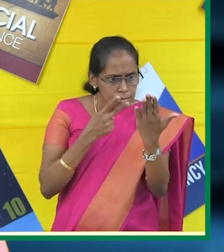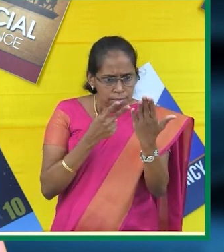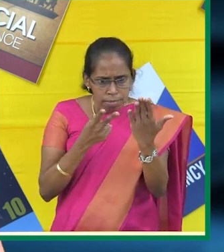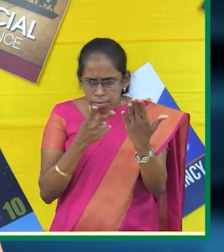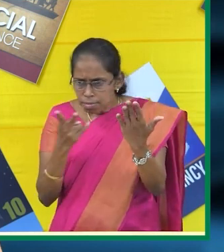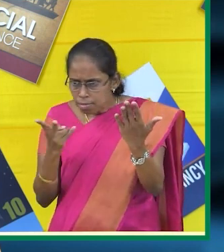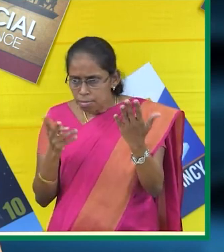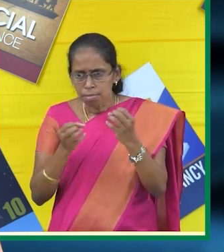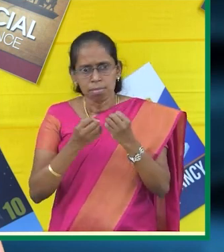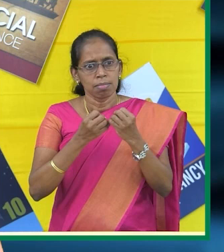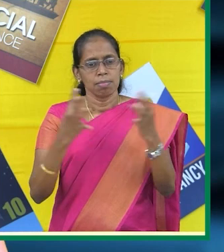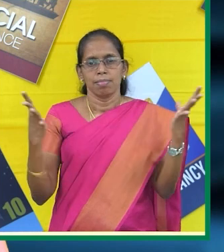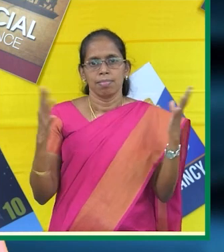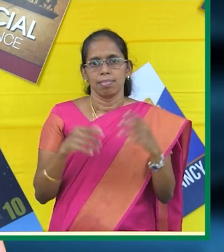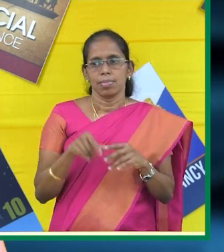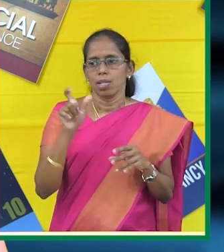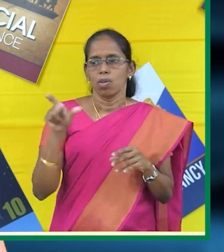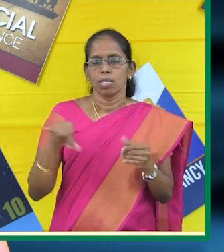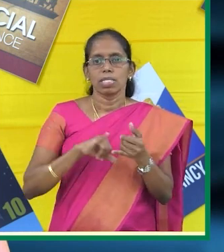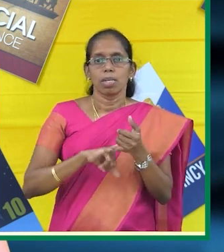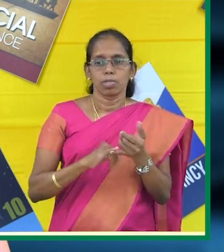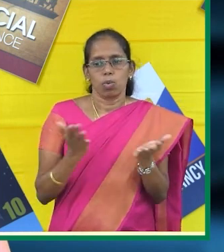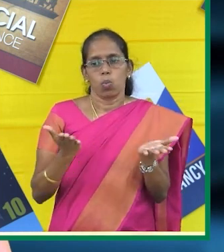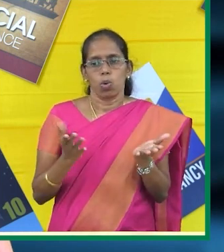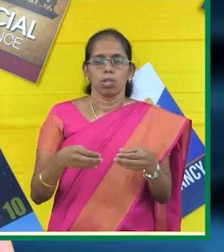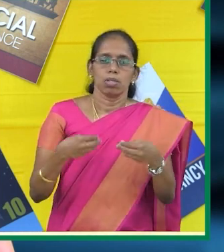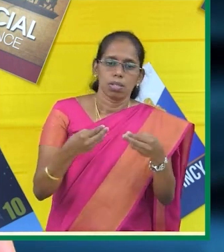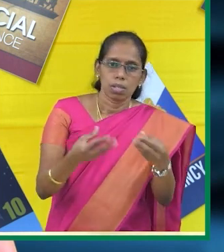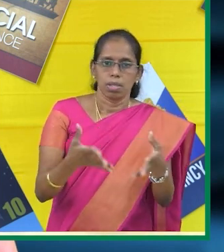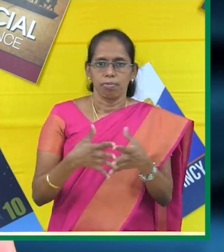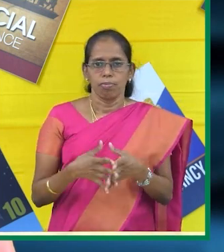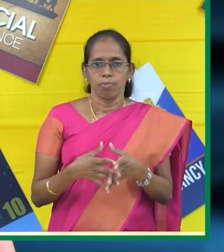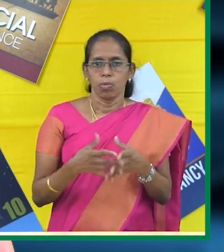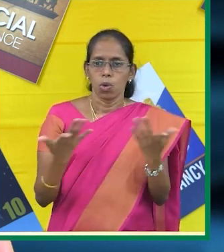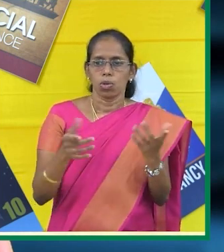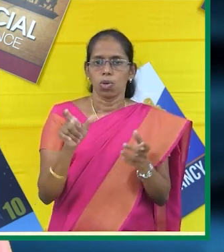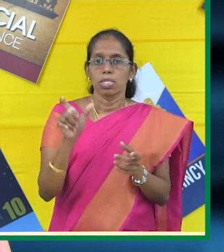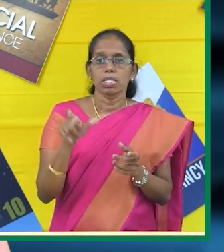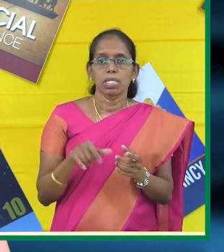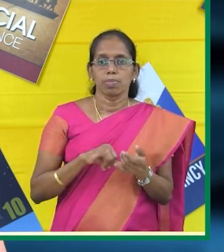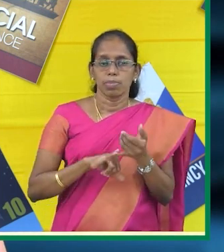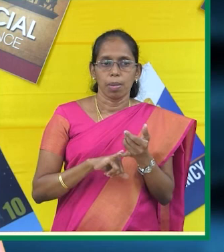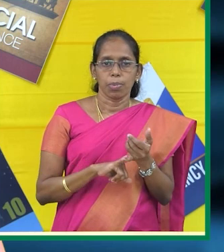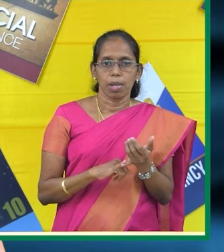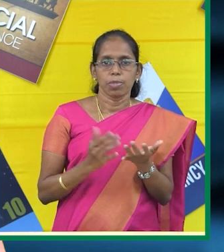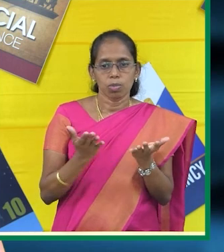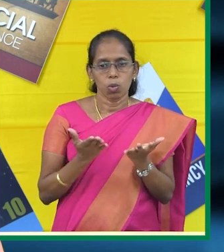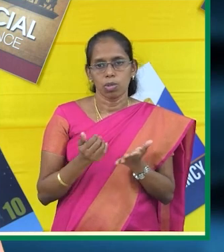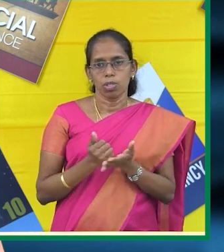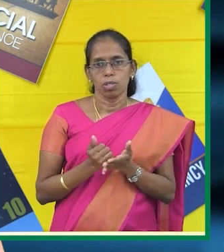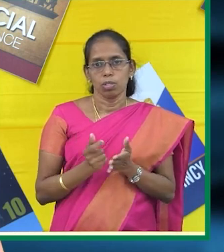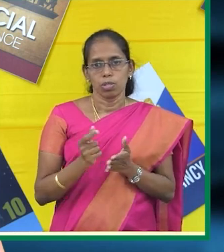the news the subscribers want. What all the subscribers require the news,